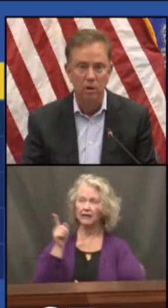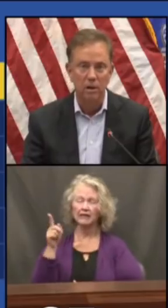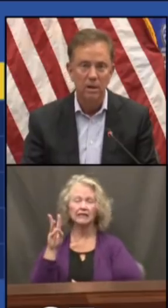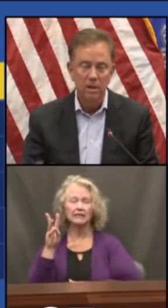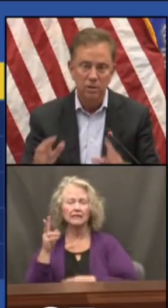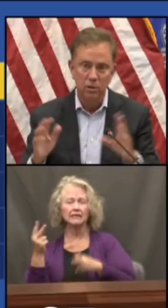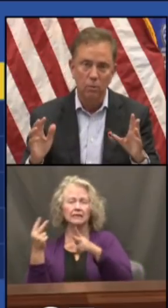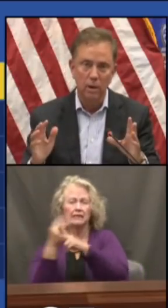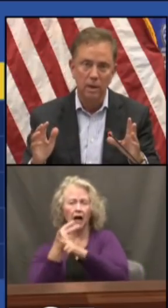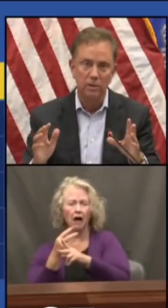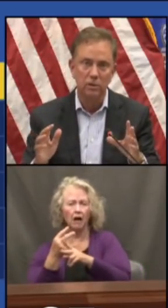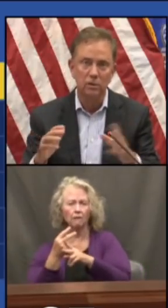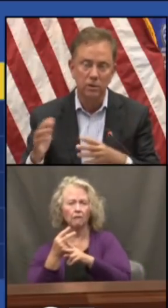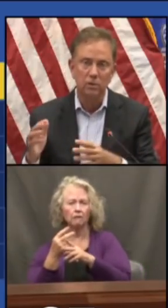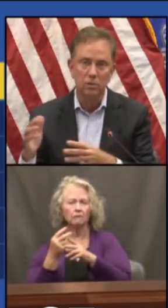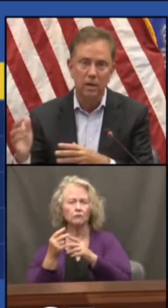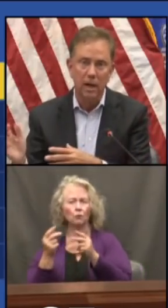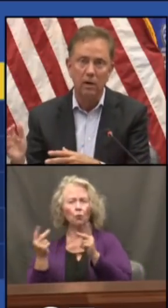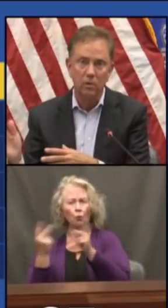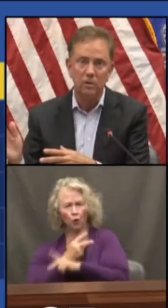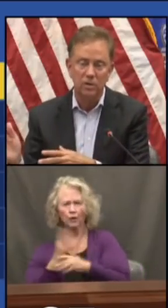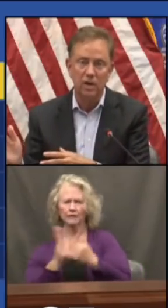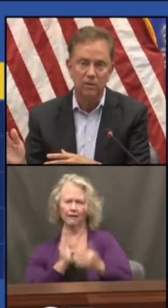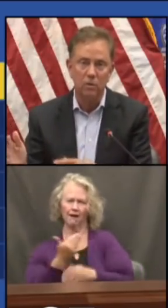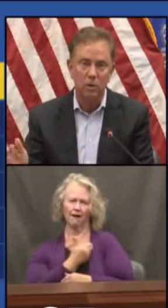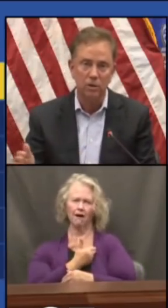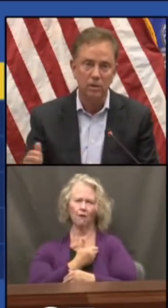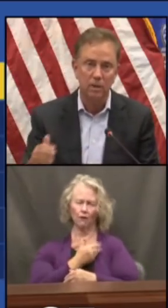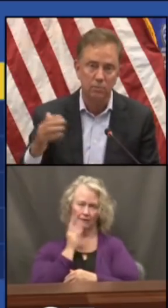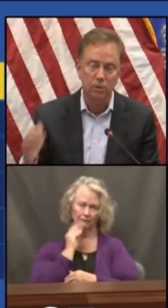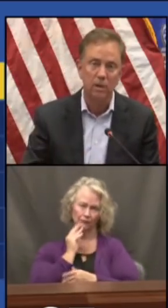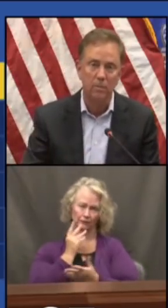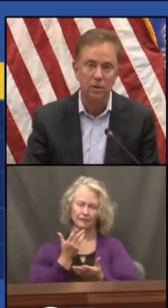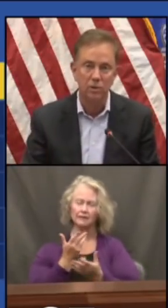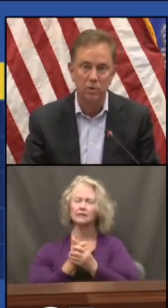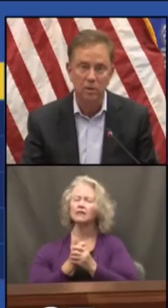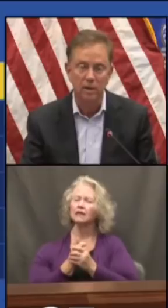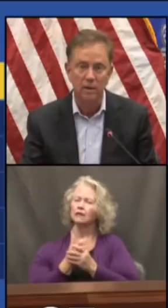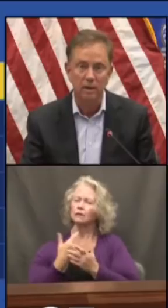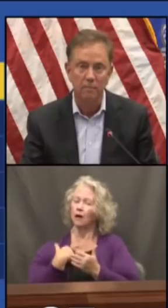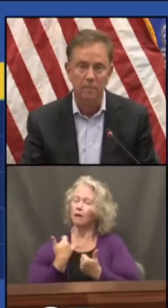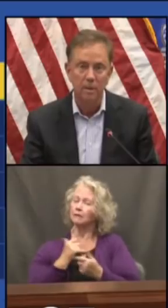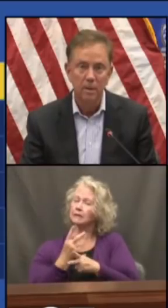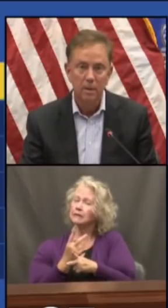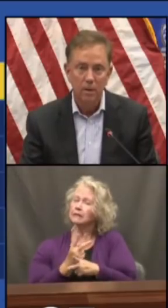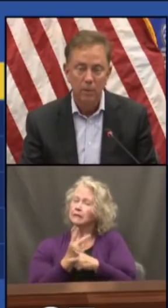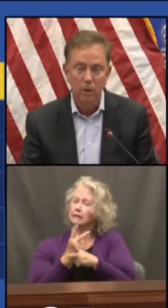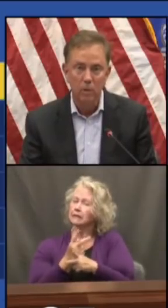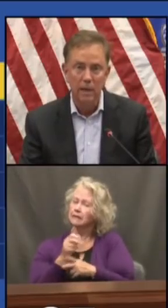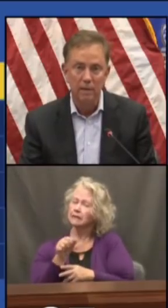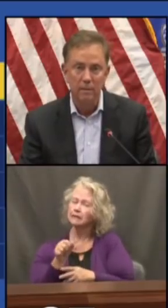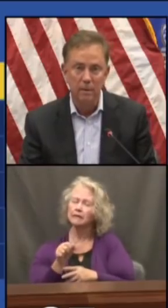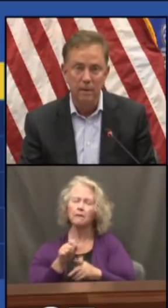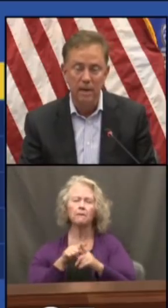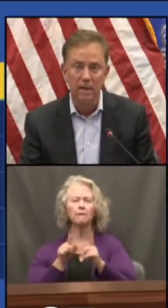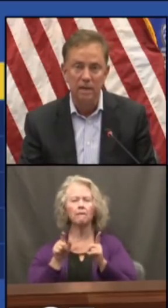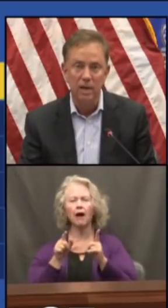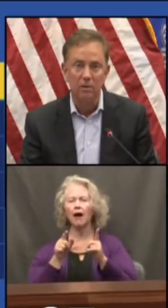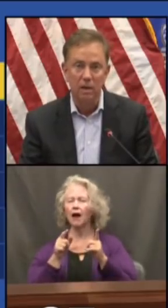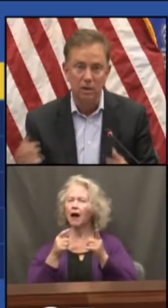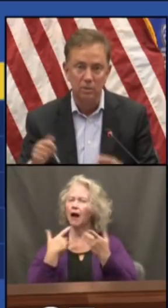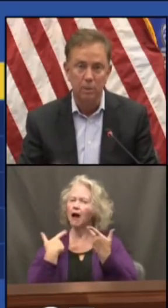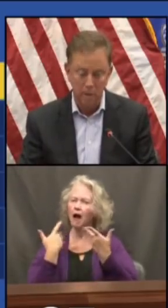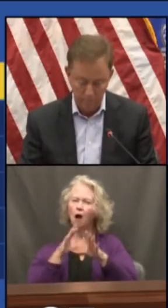than we are. So when I still err on the side of caution, I'm trying to make sure that we don't let any of